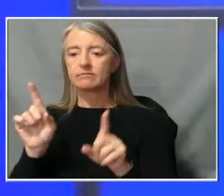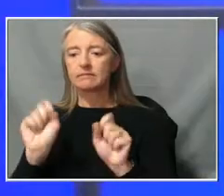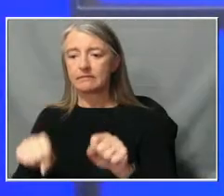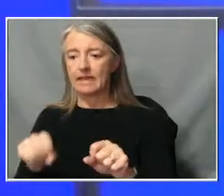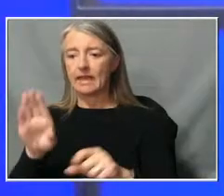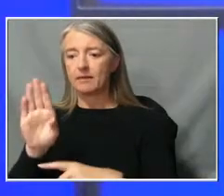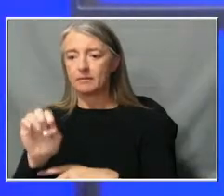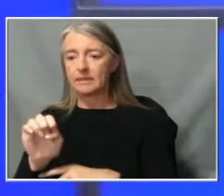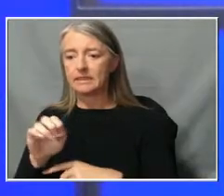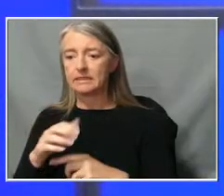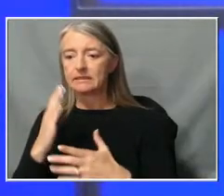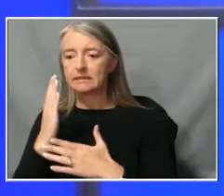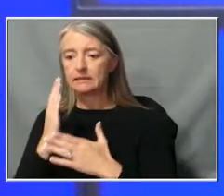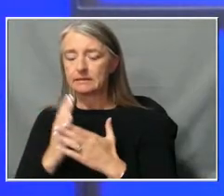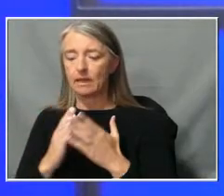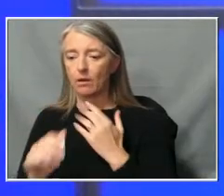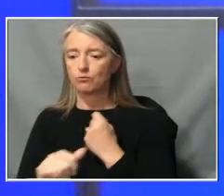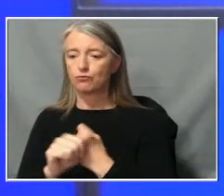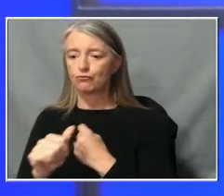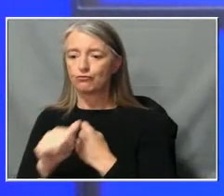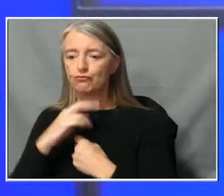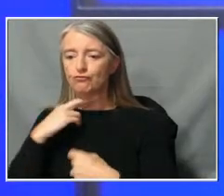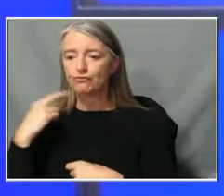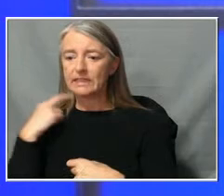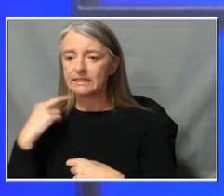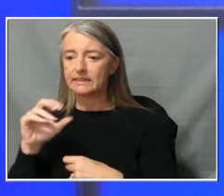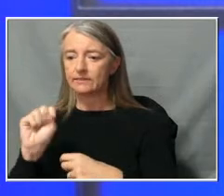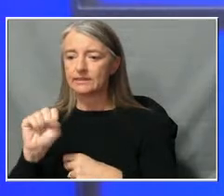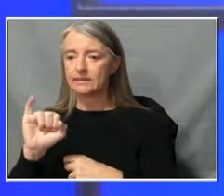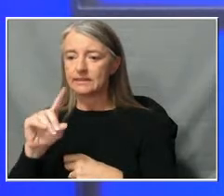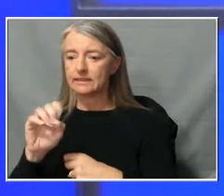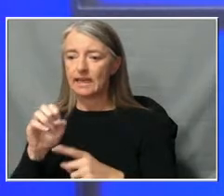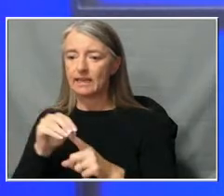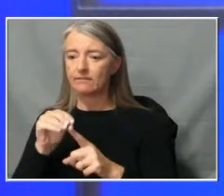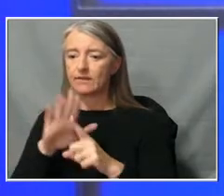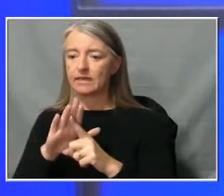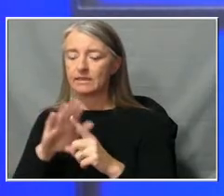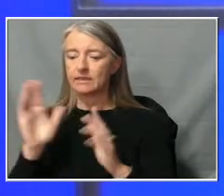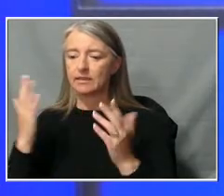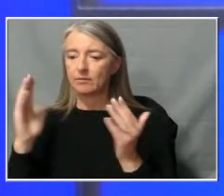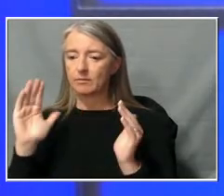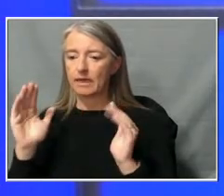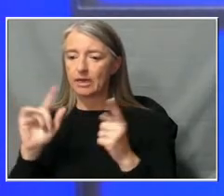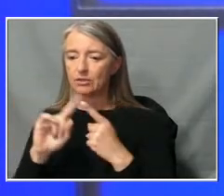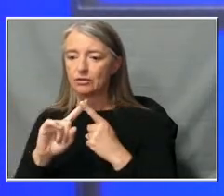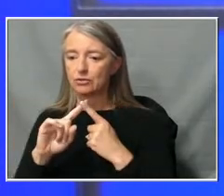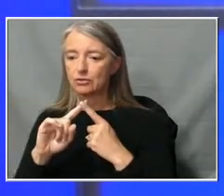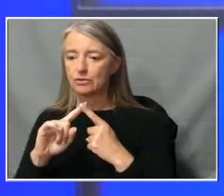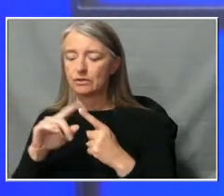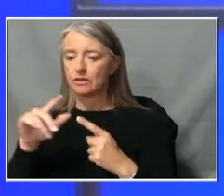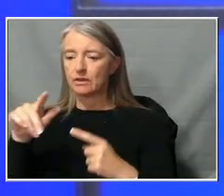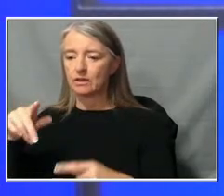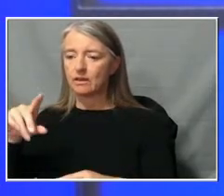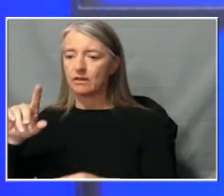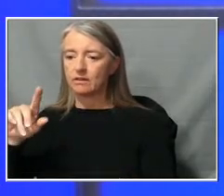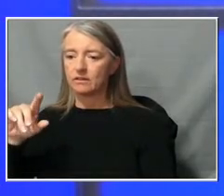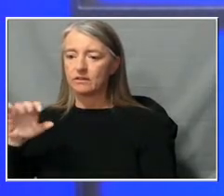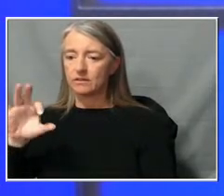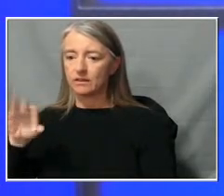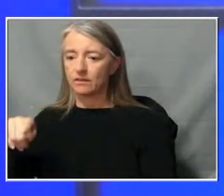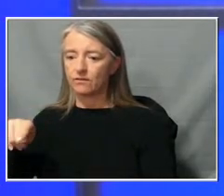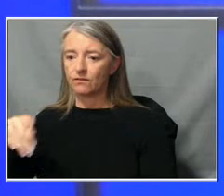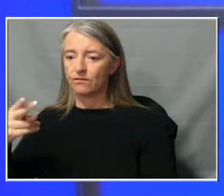always some risk of side effects. Typically, comparatively to photon therapy or conventional